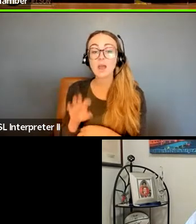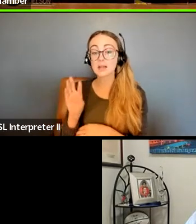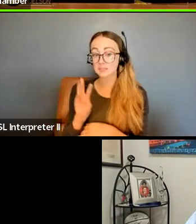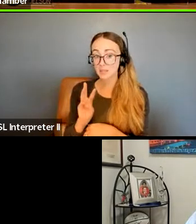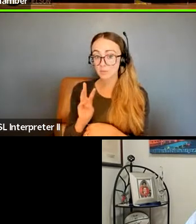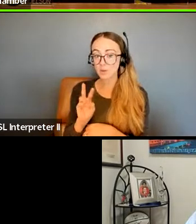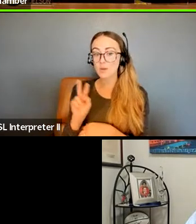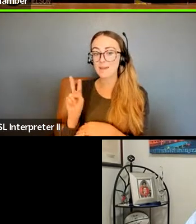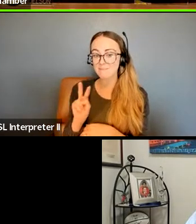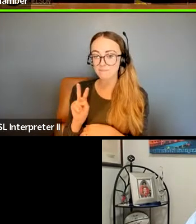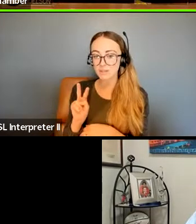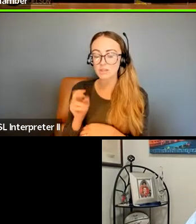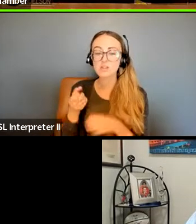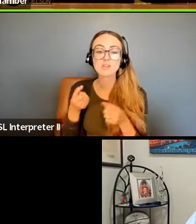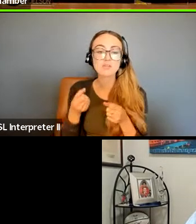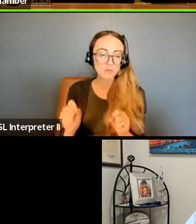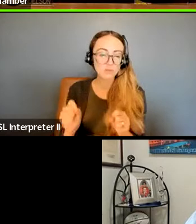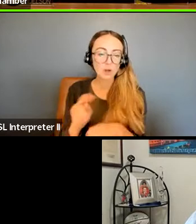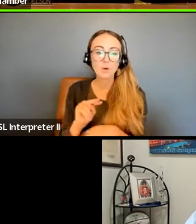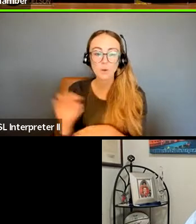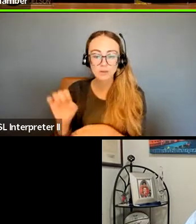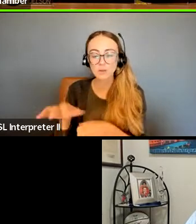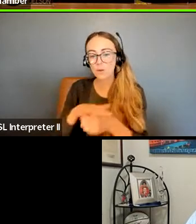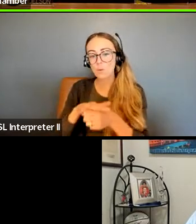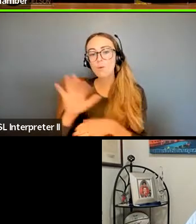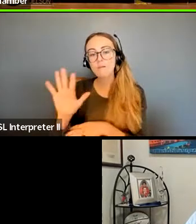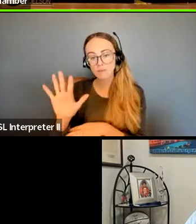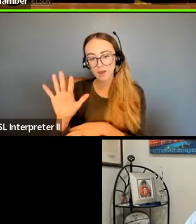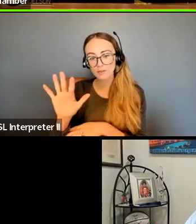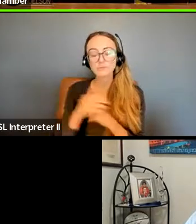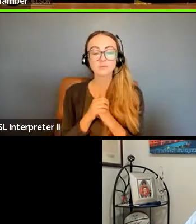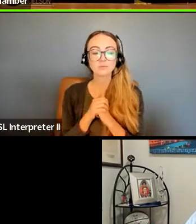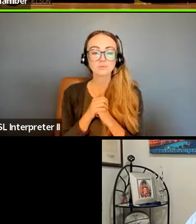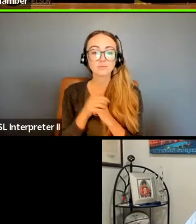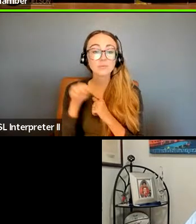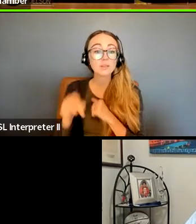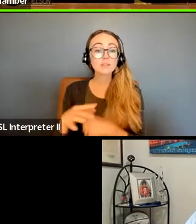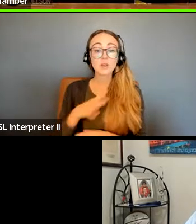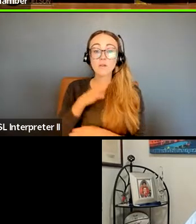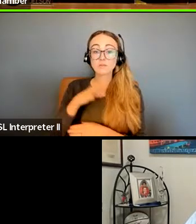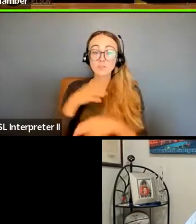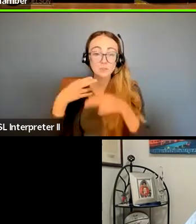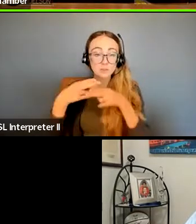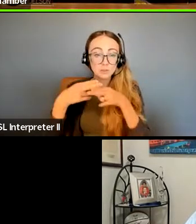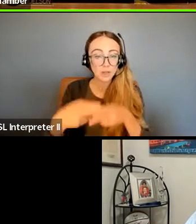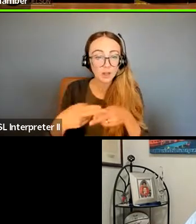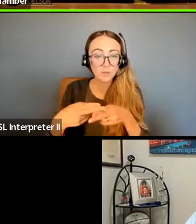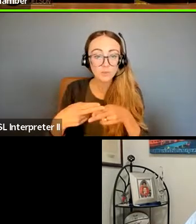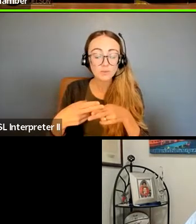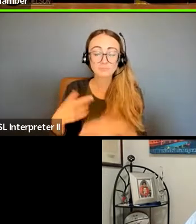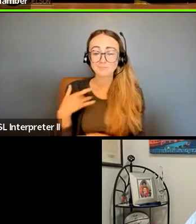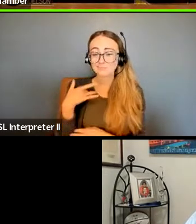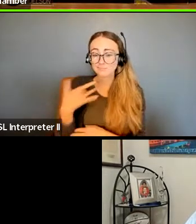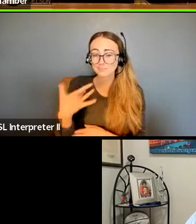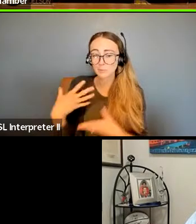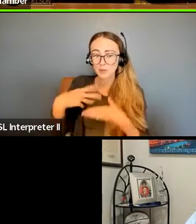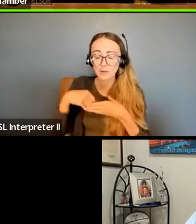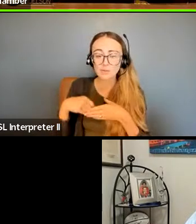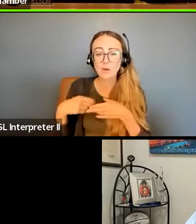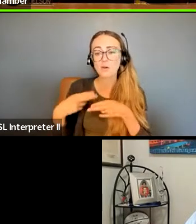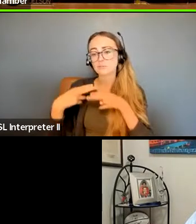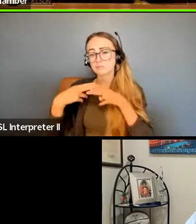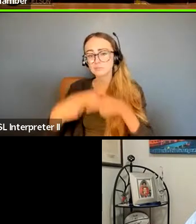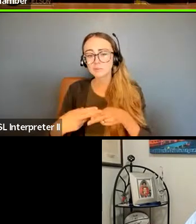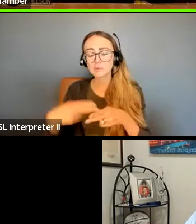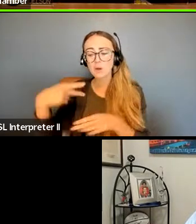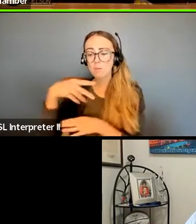Streets Northeast. Location is in Ward 5. This is an official naming. Official naming typically involves a designation of